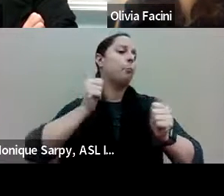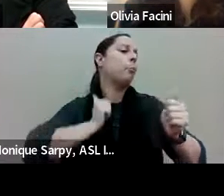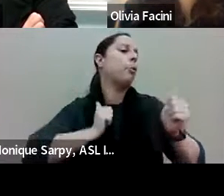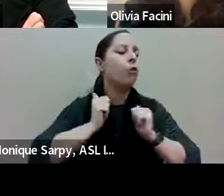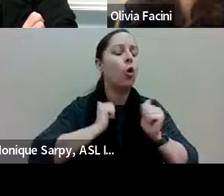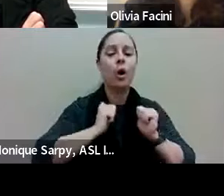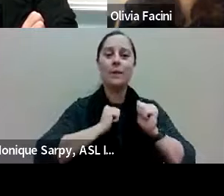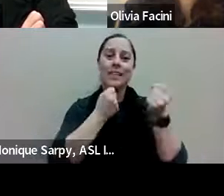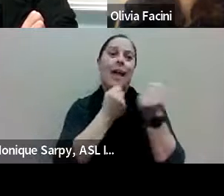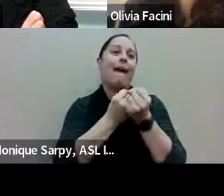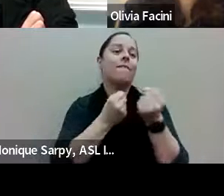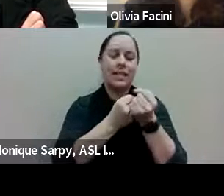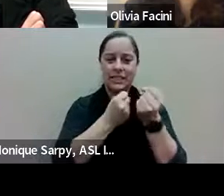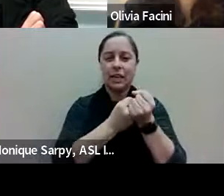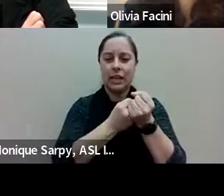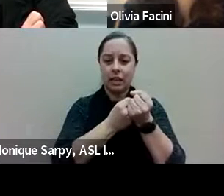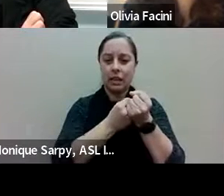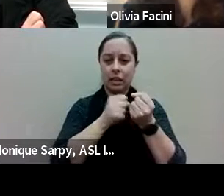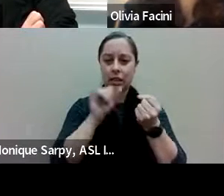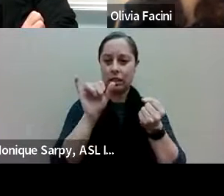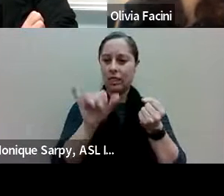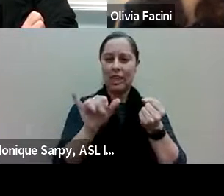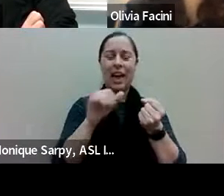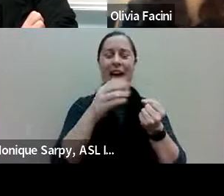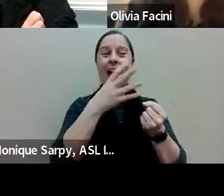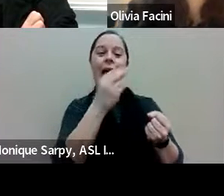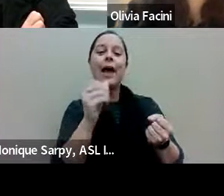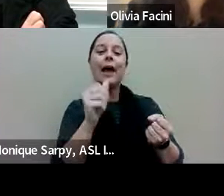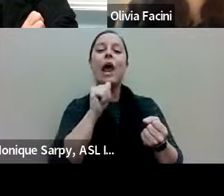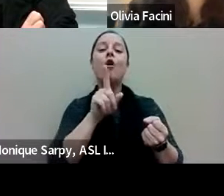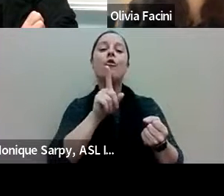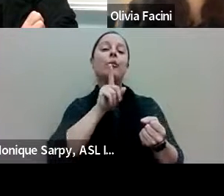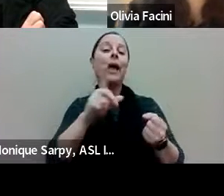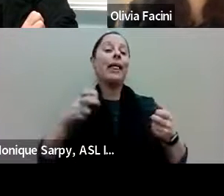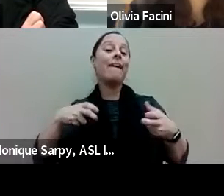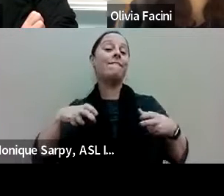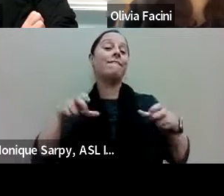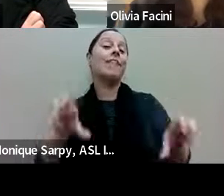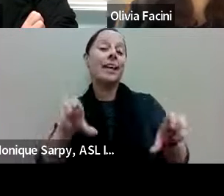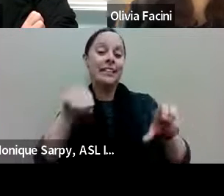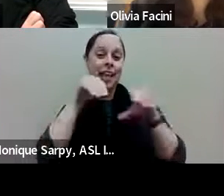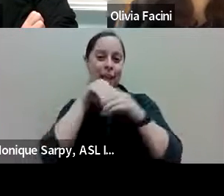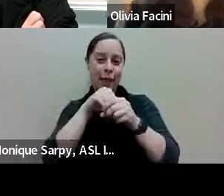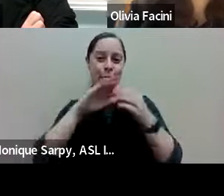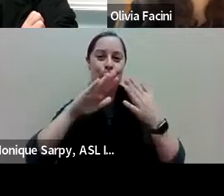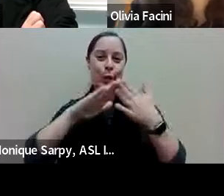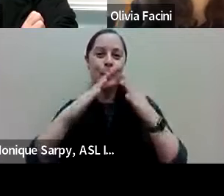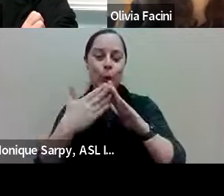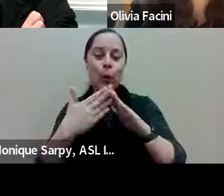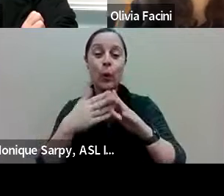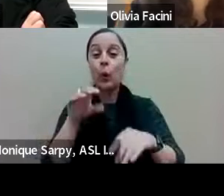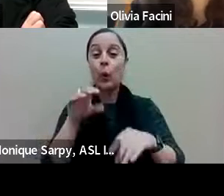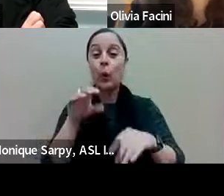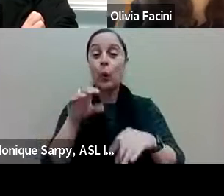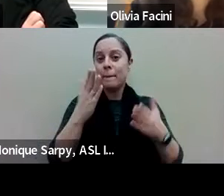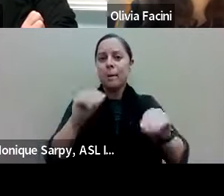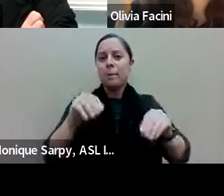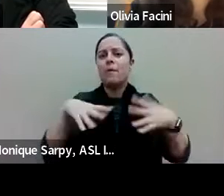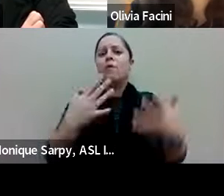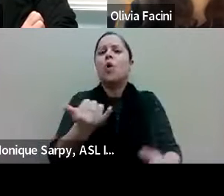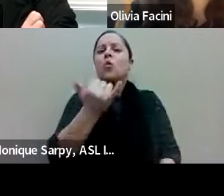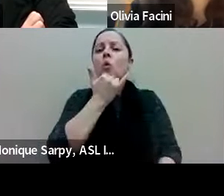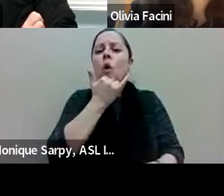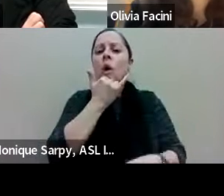know, advocacy, you know, and they're not really invested in the community, or providing the wrong